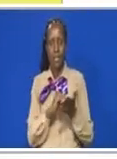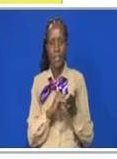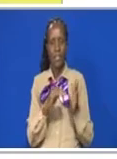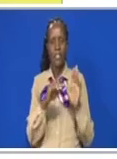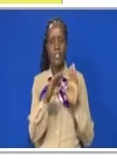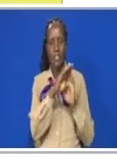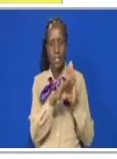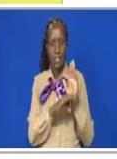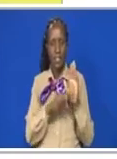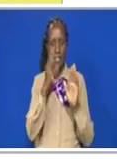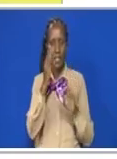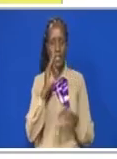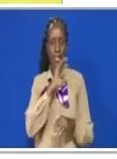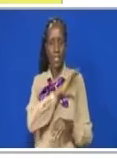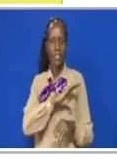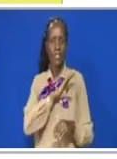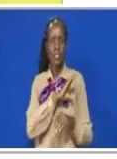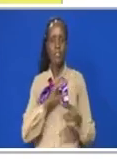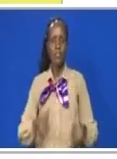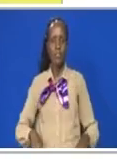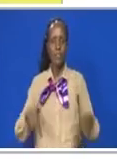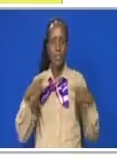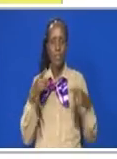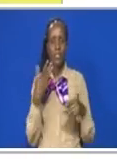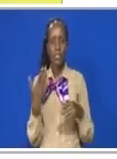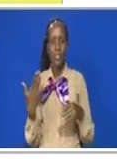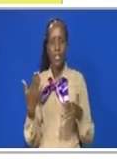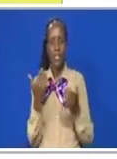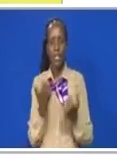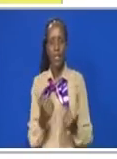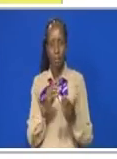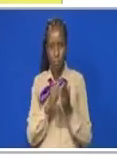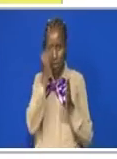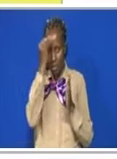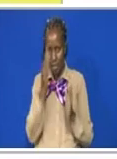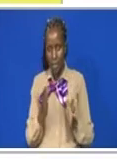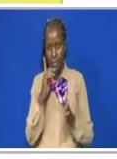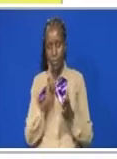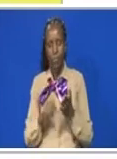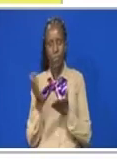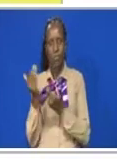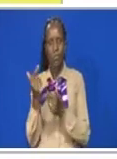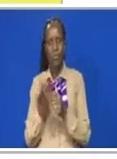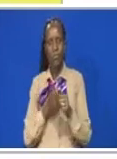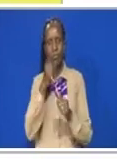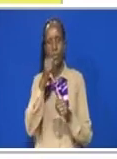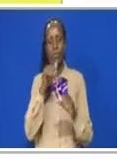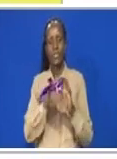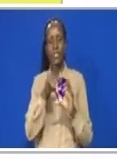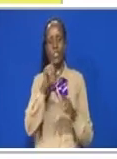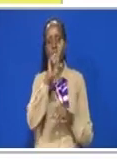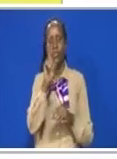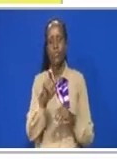3 characteristics of living things. Lana, what is expected of you in this particular question?